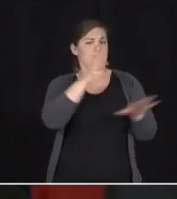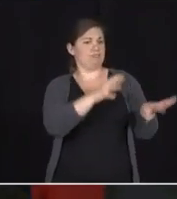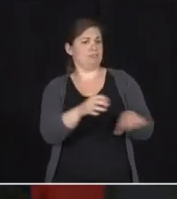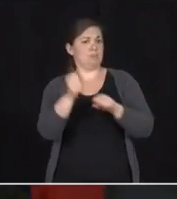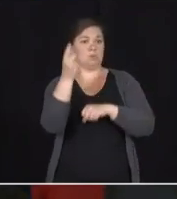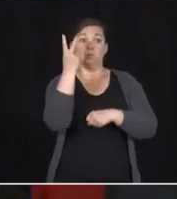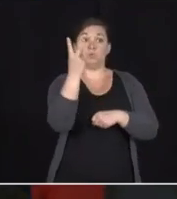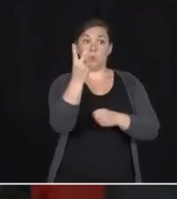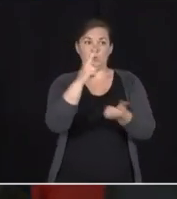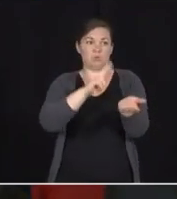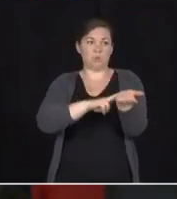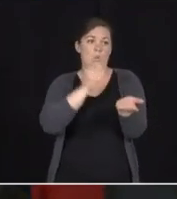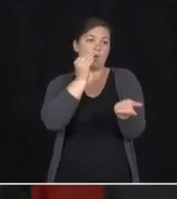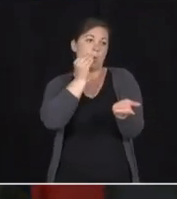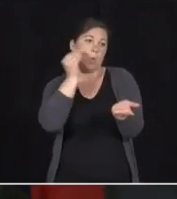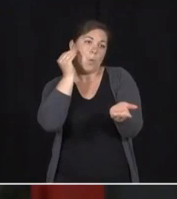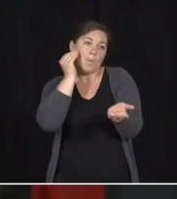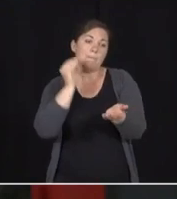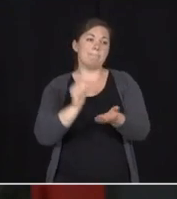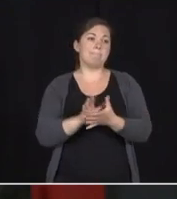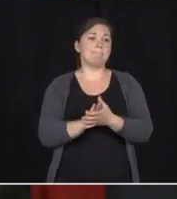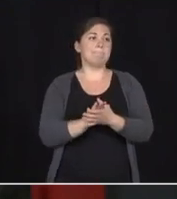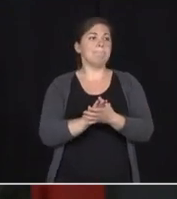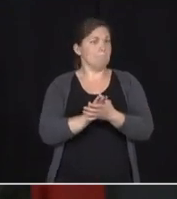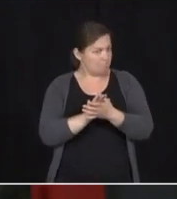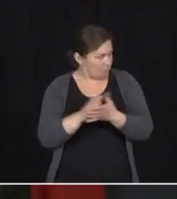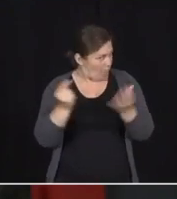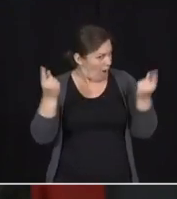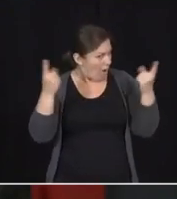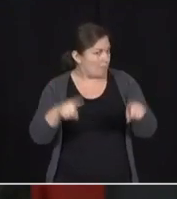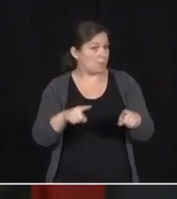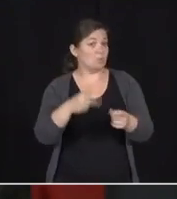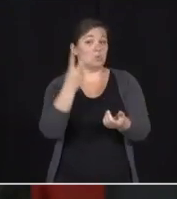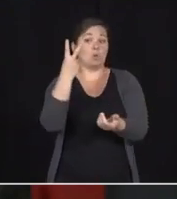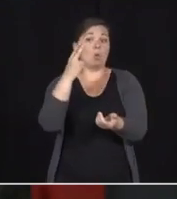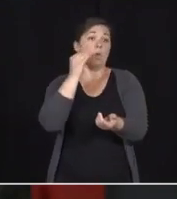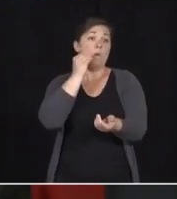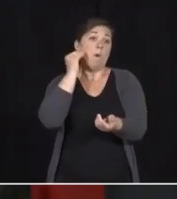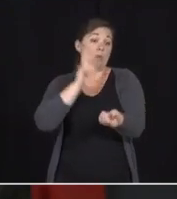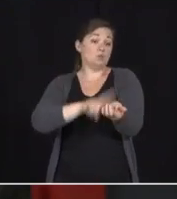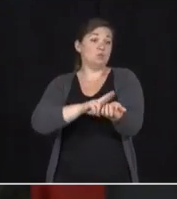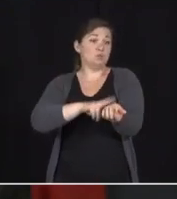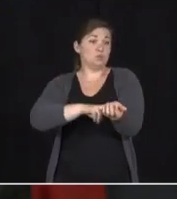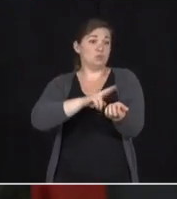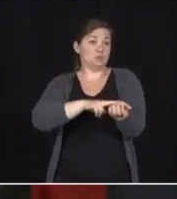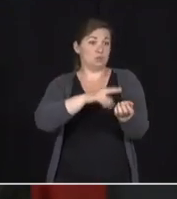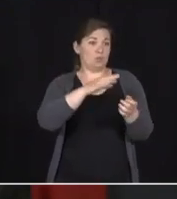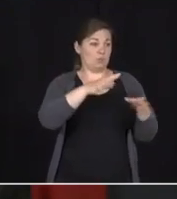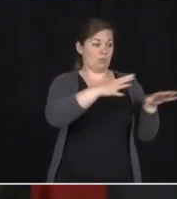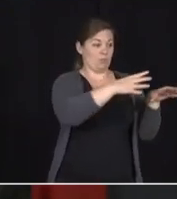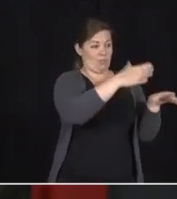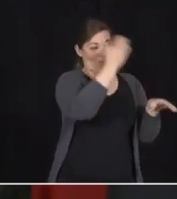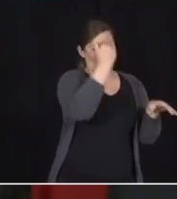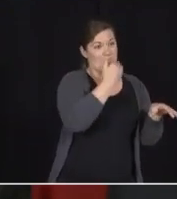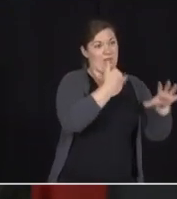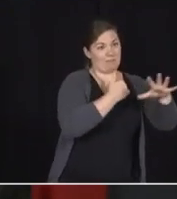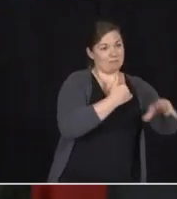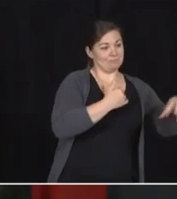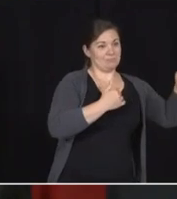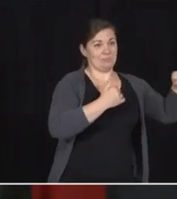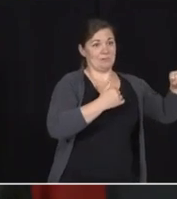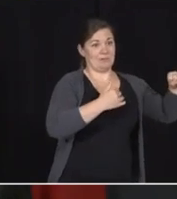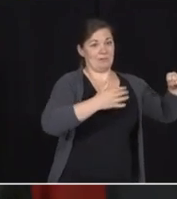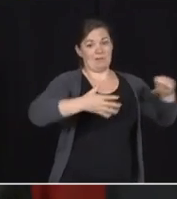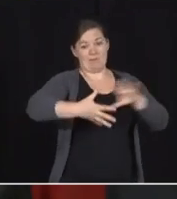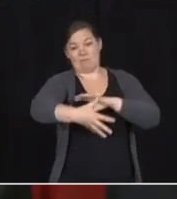under the management of two regional hospitals for the next 90 days. The Minister of Health had said earlier that this would only happen if a